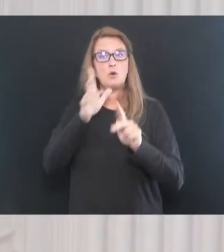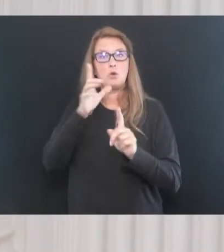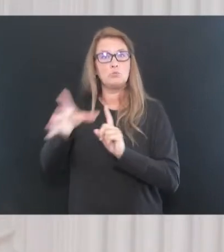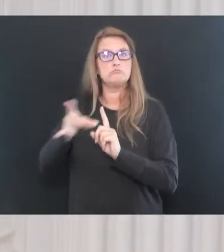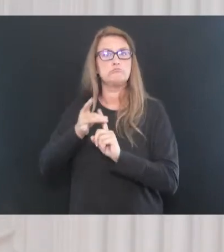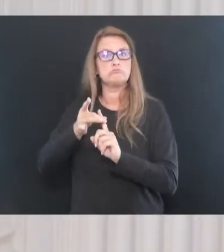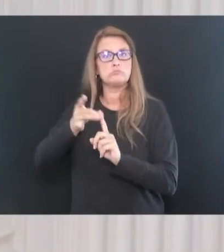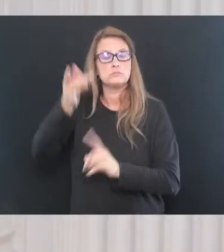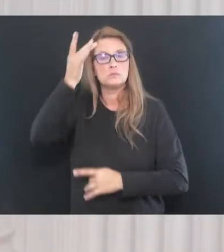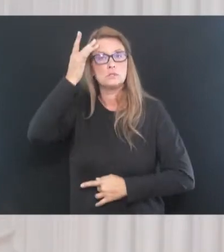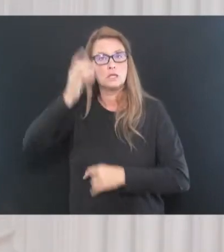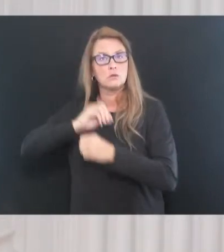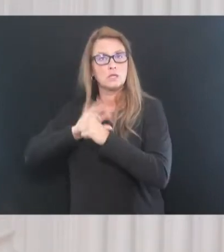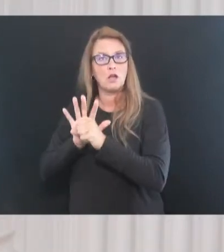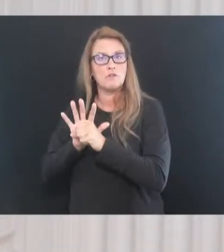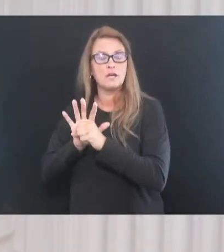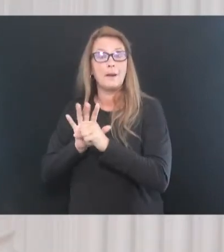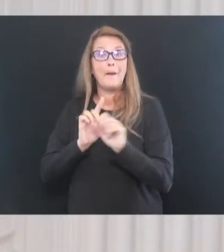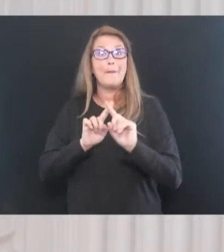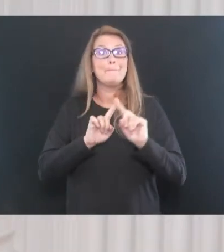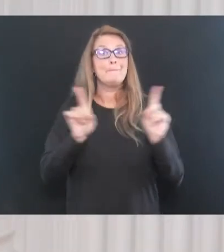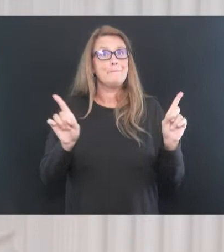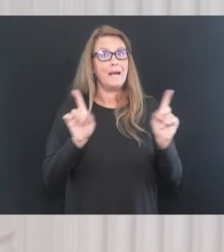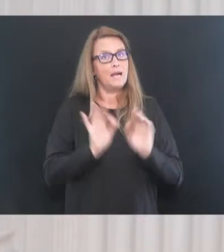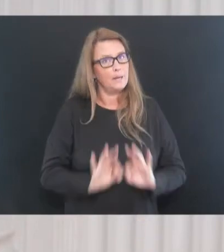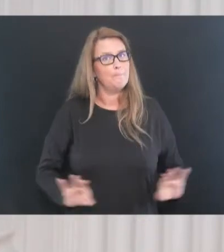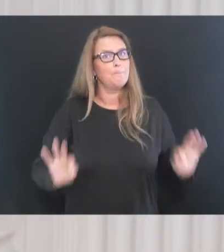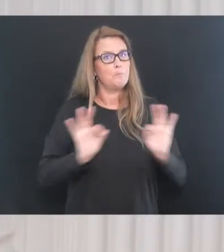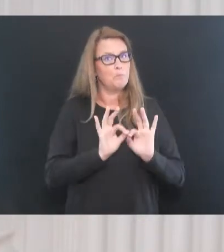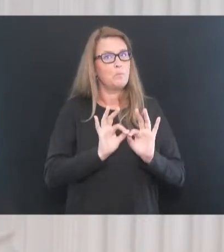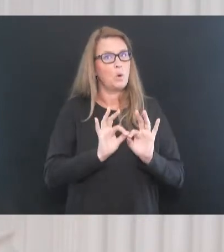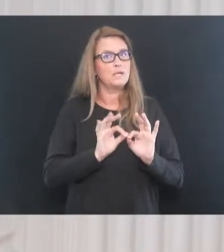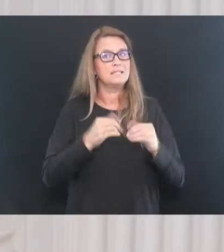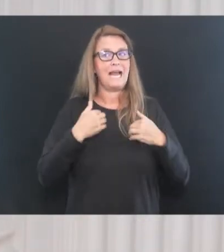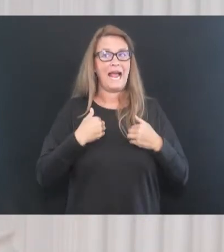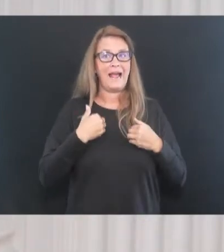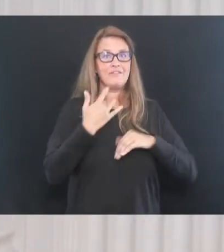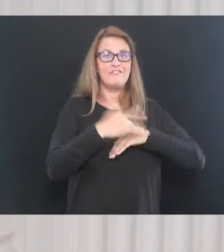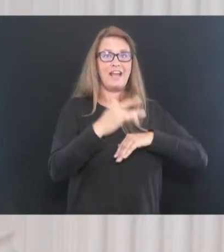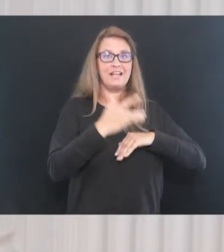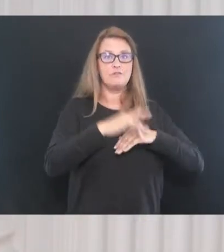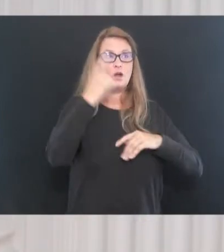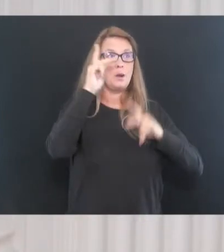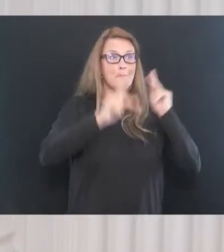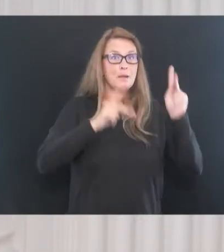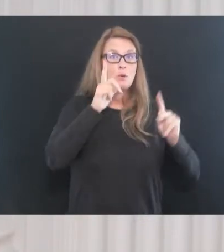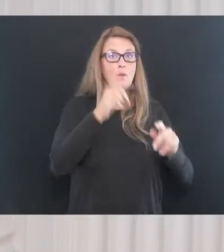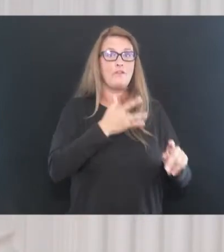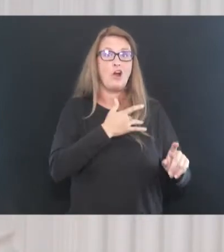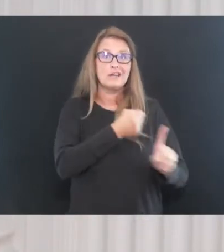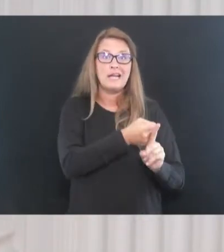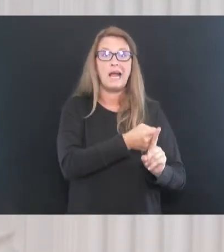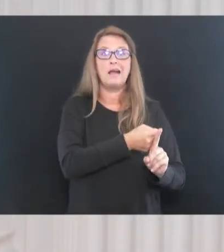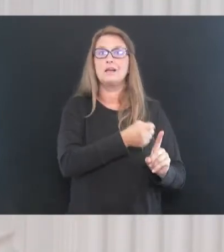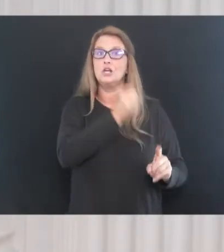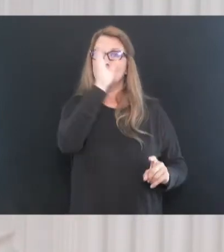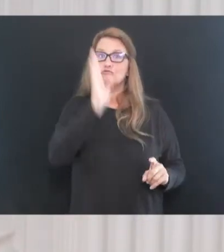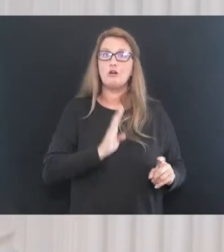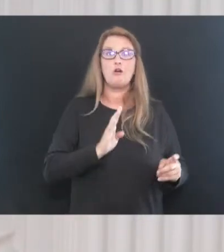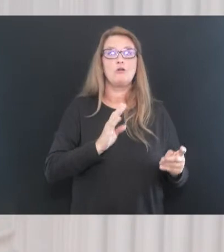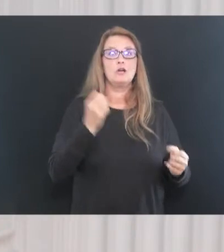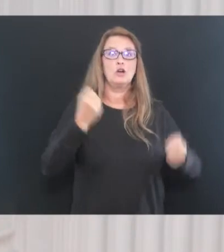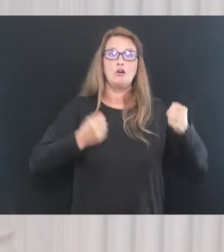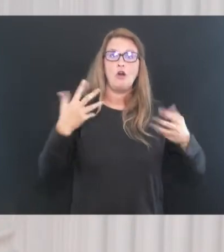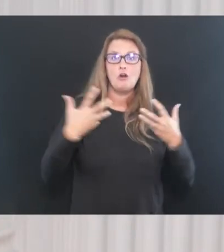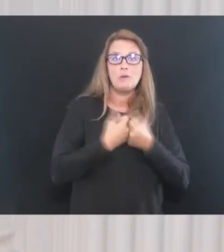as the governor said, it's also important that we have our hospital beds available for people with strokes, heart attacks, motor